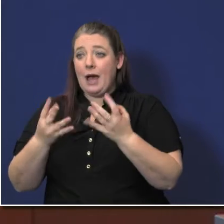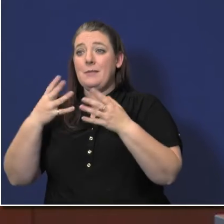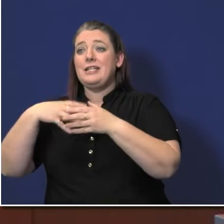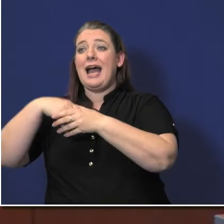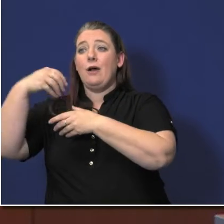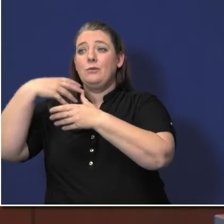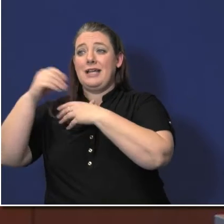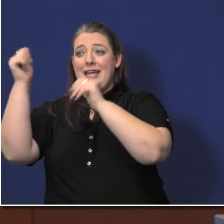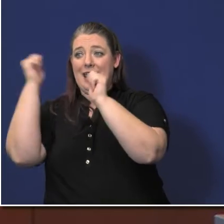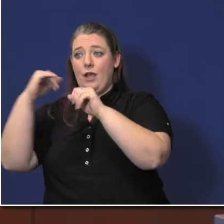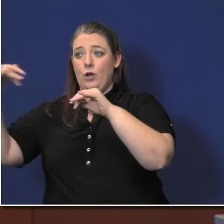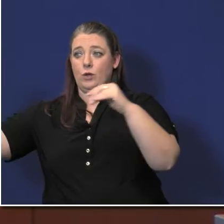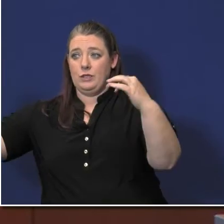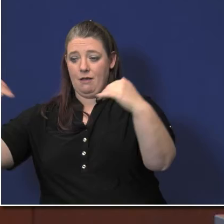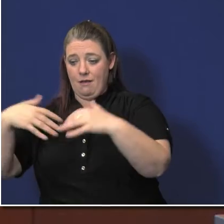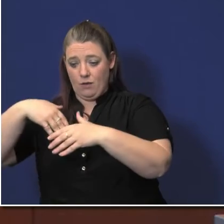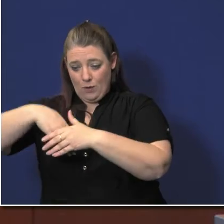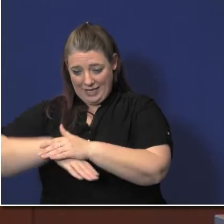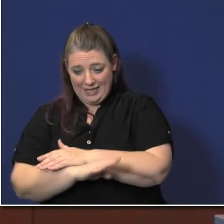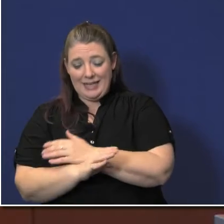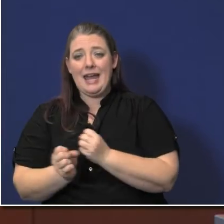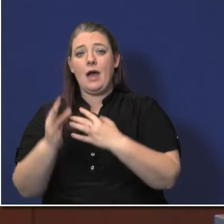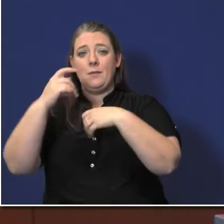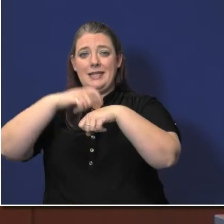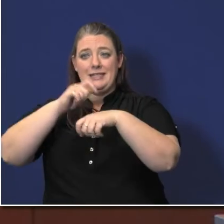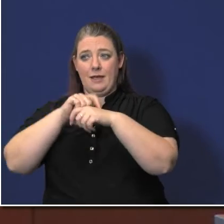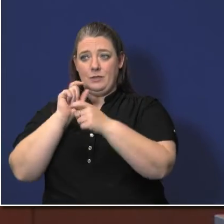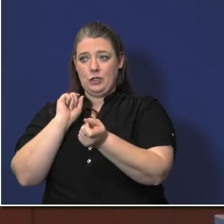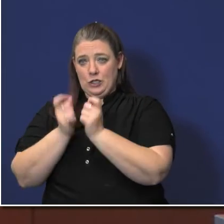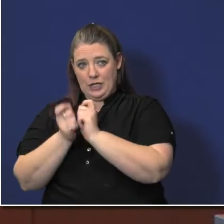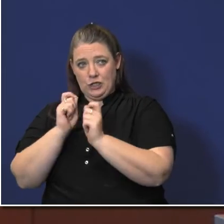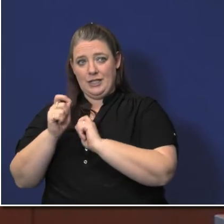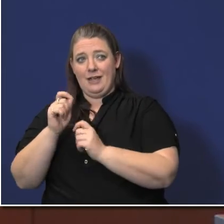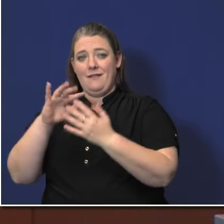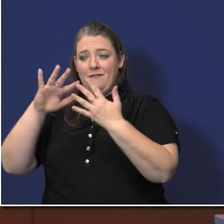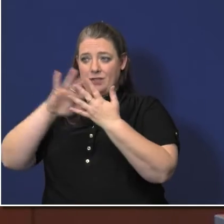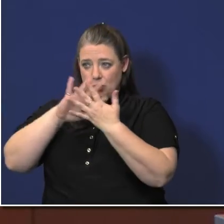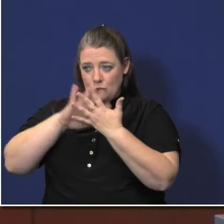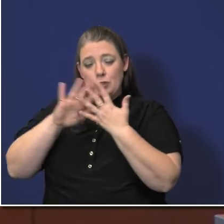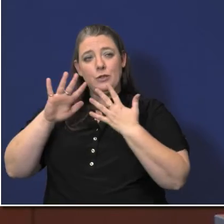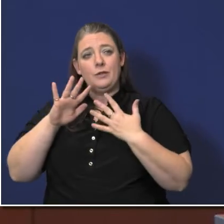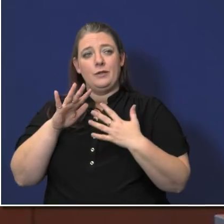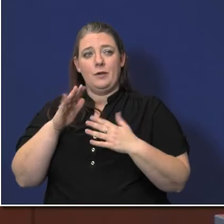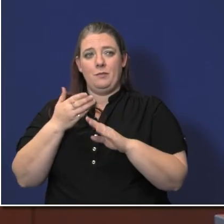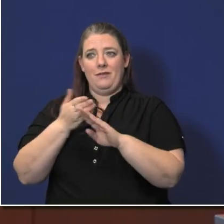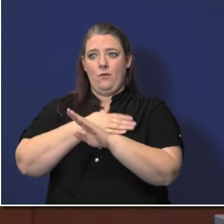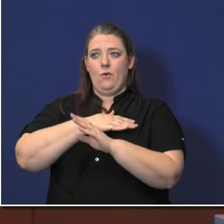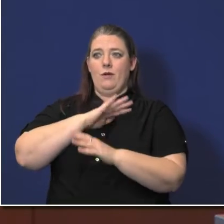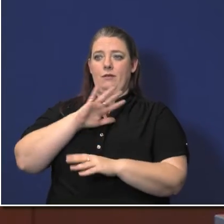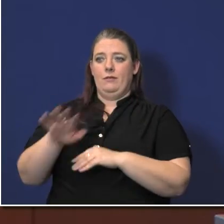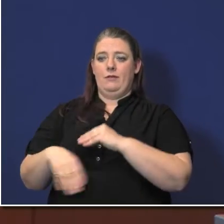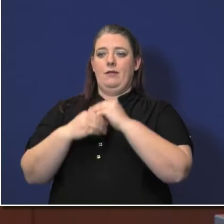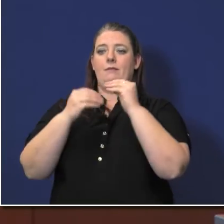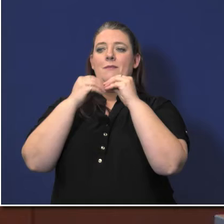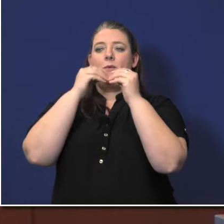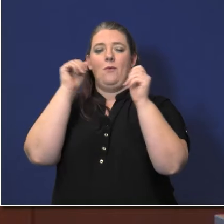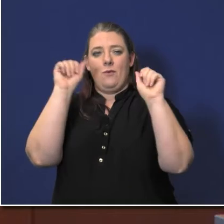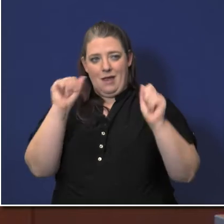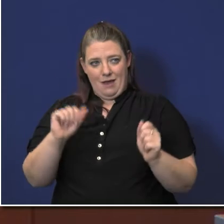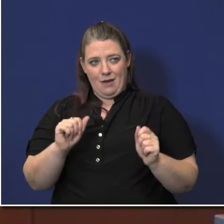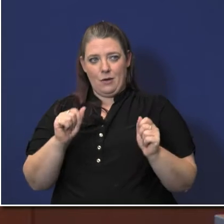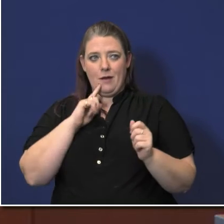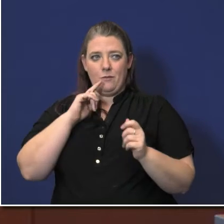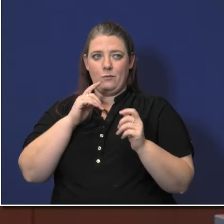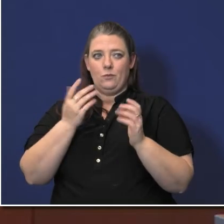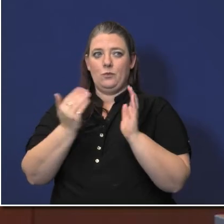you're bringing into the building, how many times you're changing it, treating it, filtering it, and before you're bringing in additional air and kind of repeating